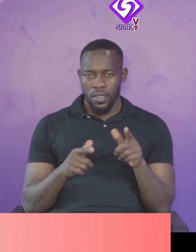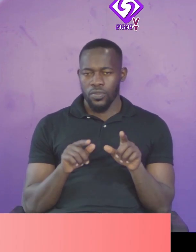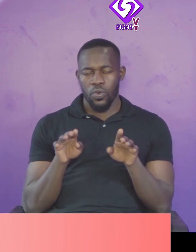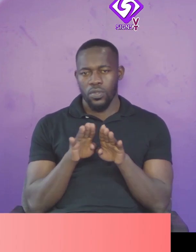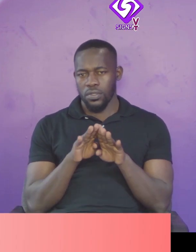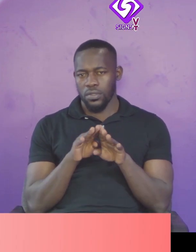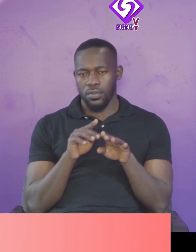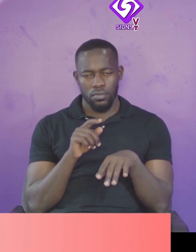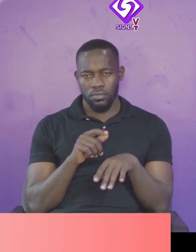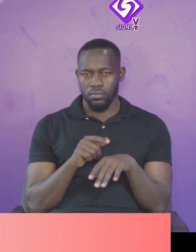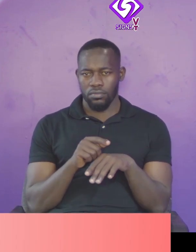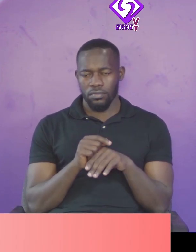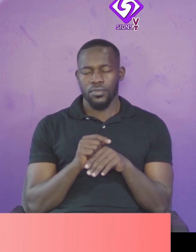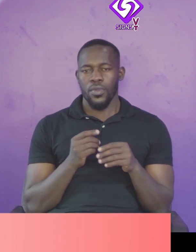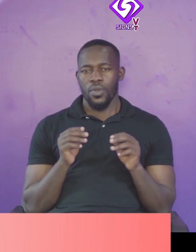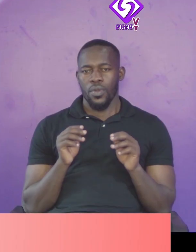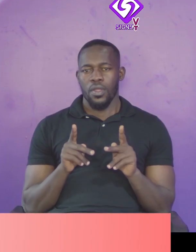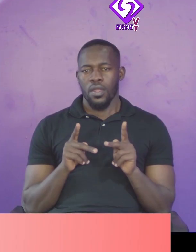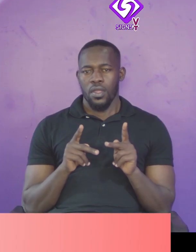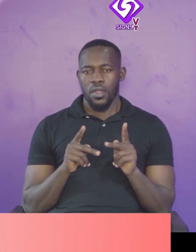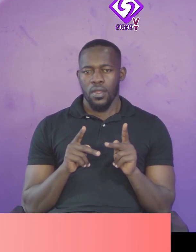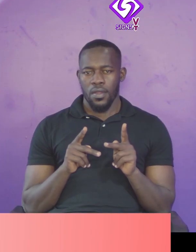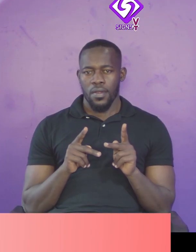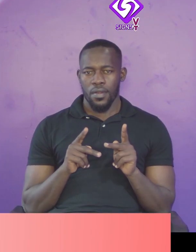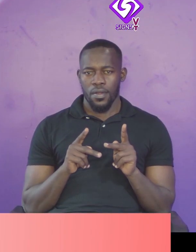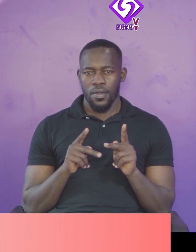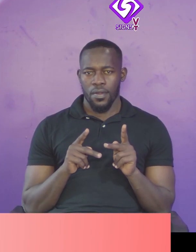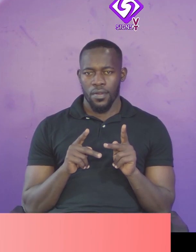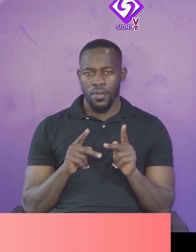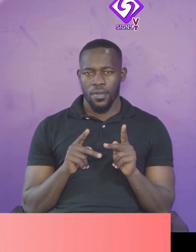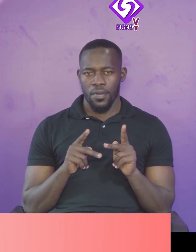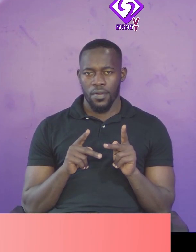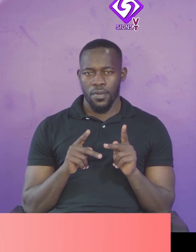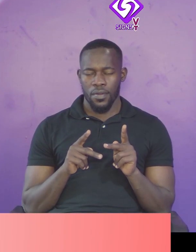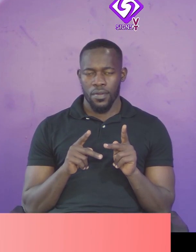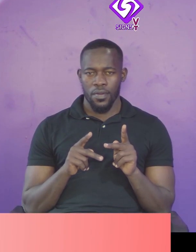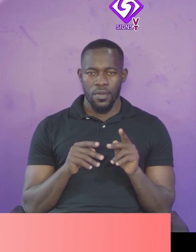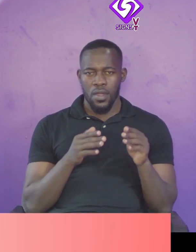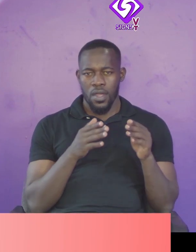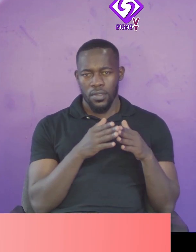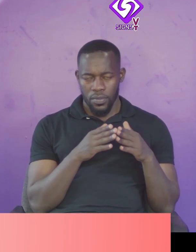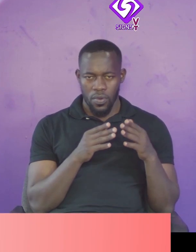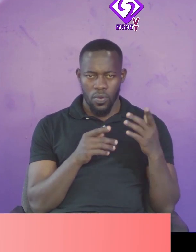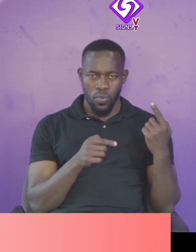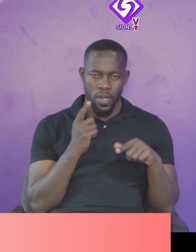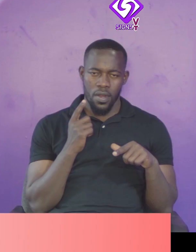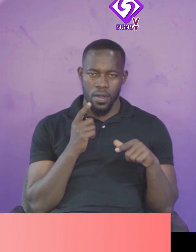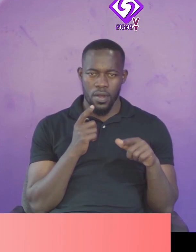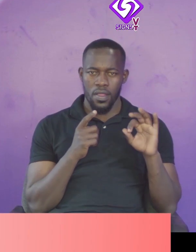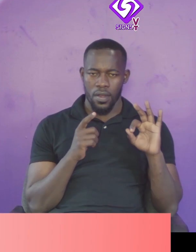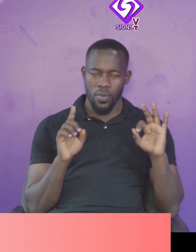don't want that. So your prediction? My prediction is Arsenal win